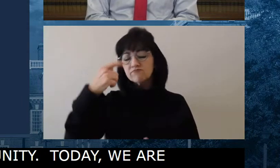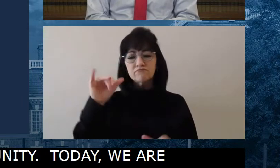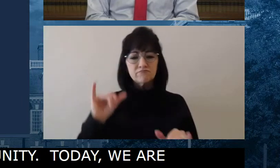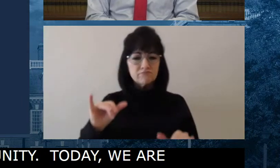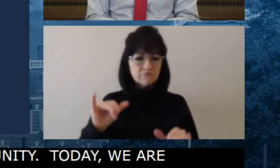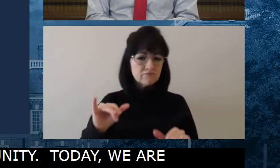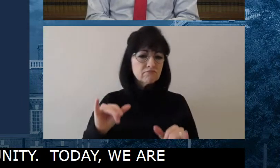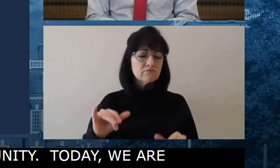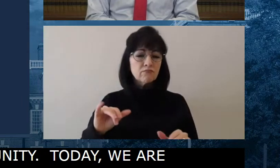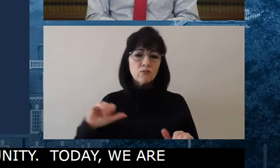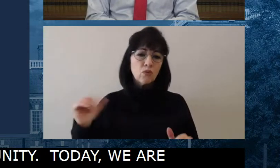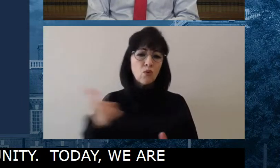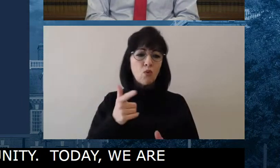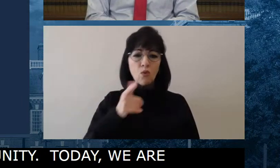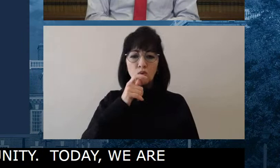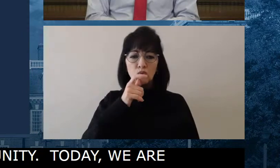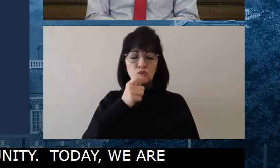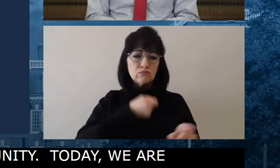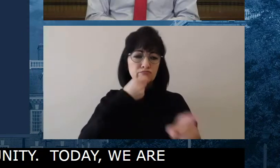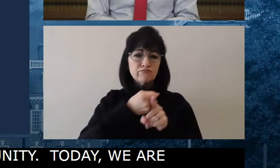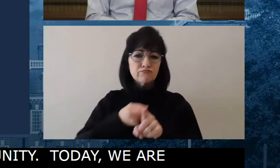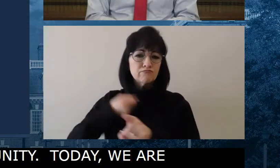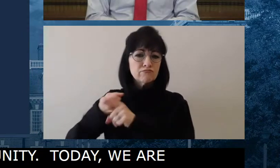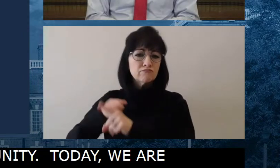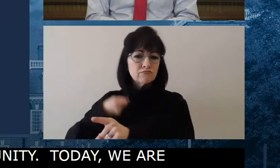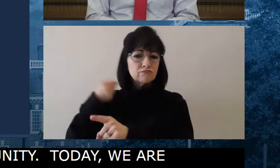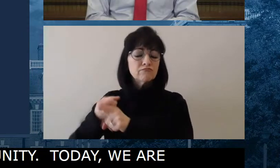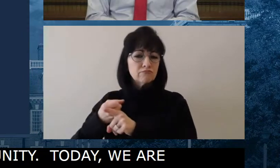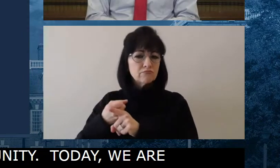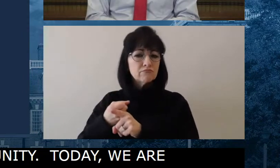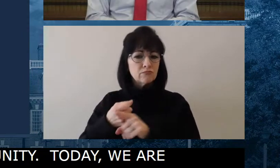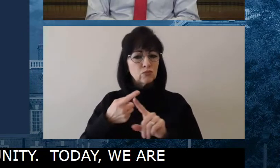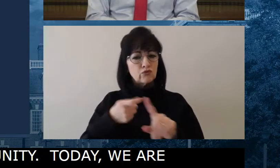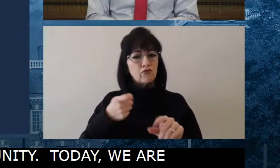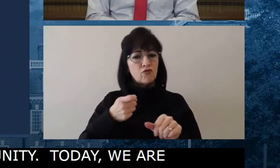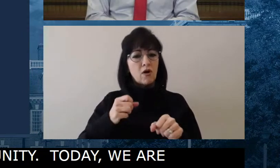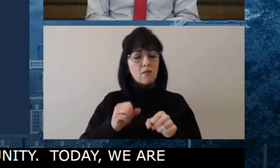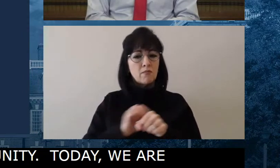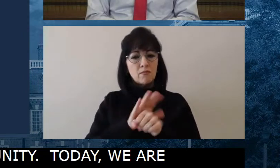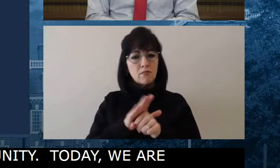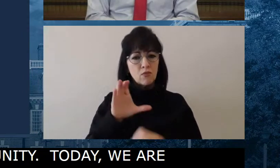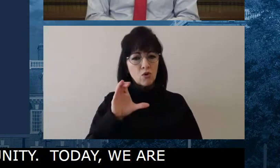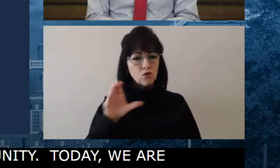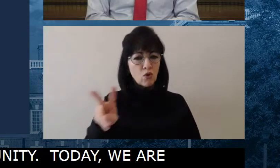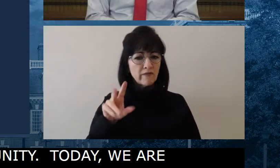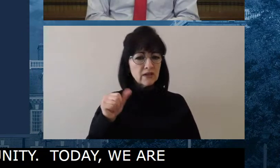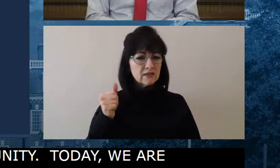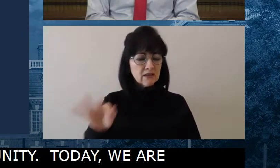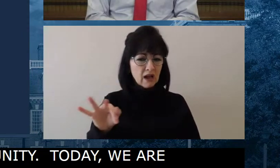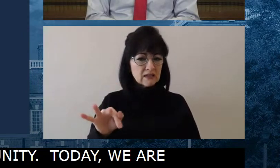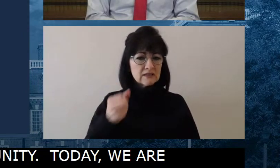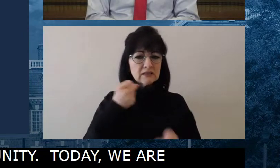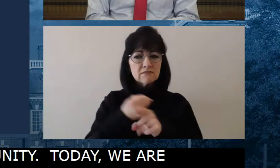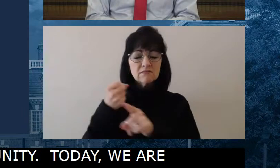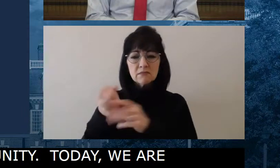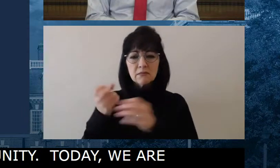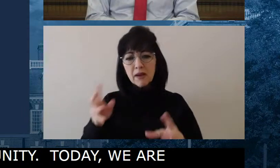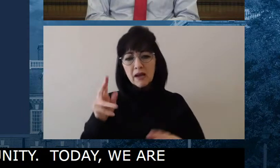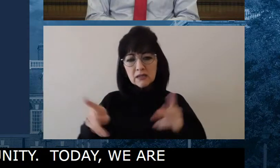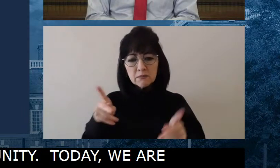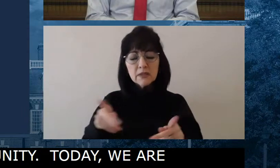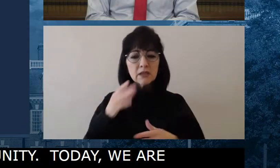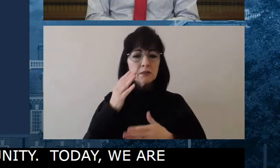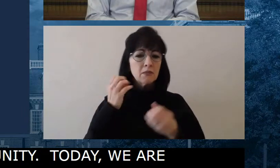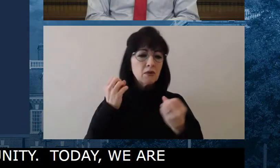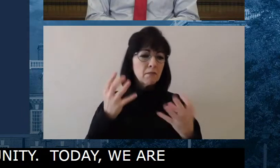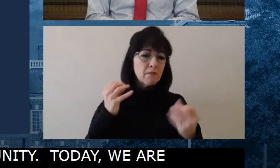disease, those who died and those who were sickened and those whose lives have